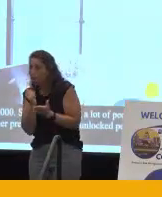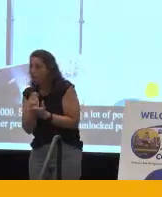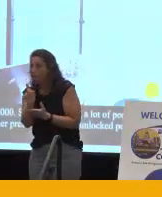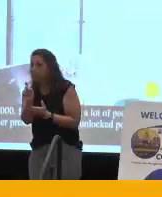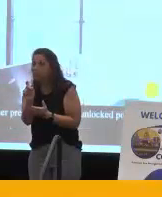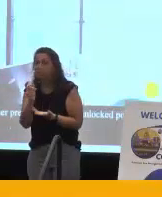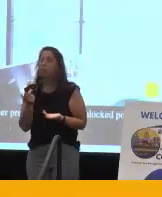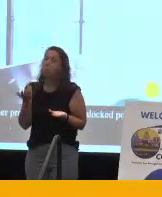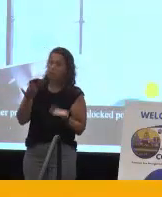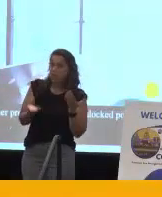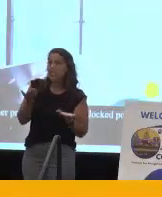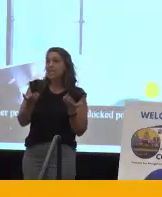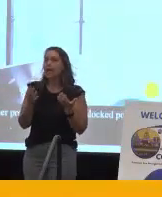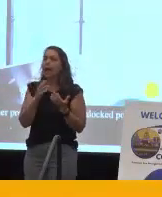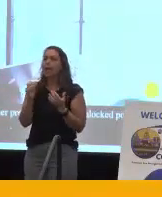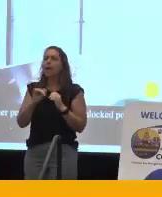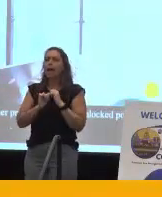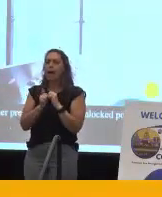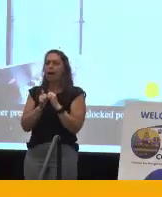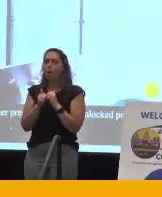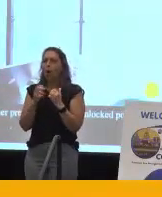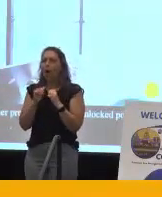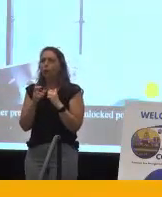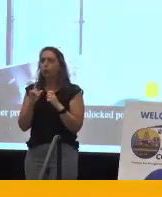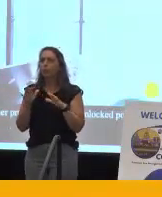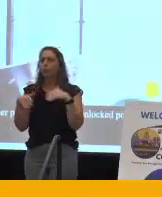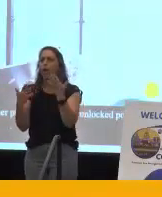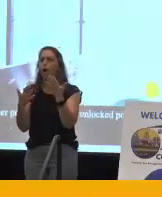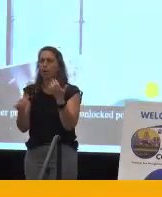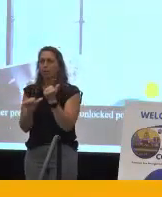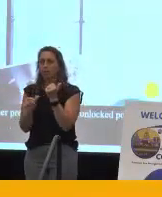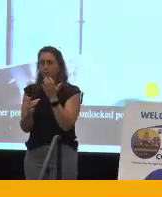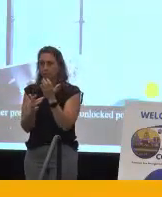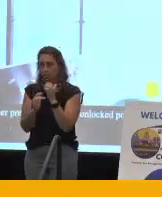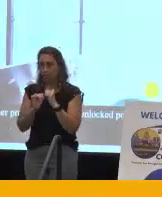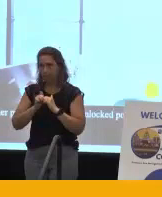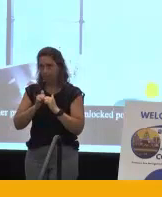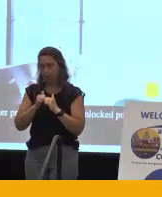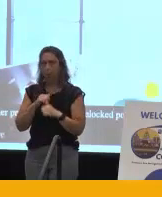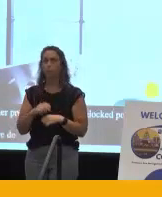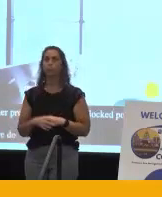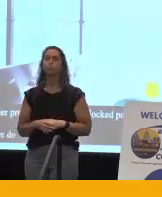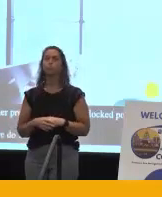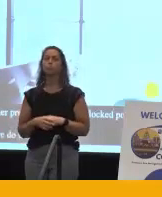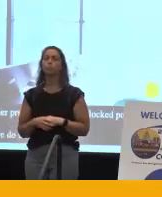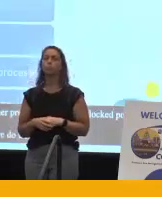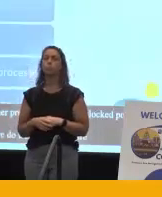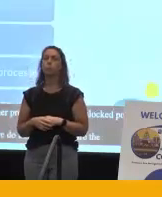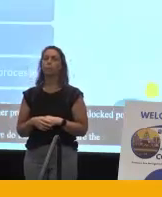how we do that? And what are some of those keys and how do we go about doing it? How do we start to think about this?